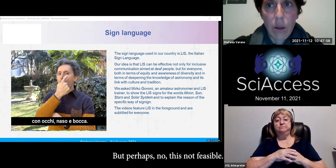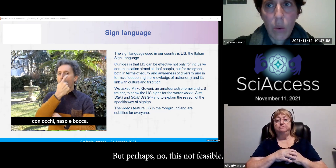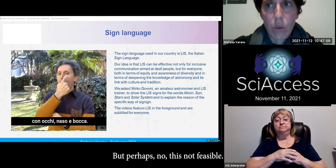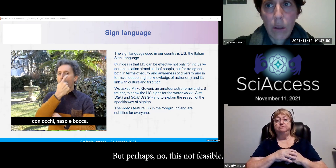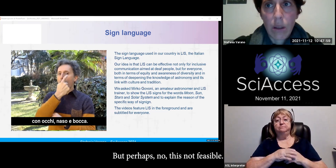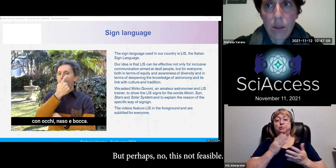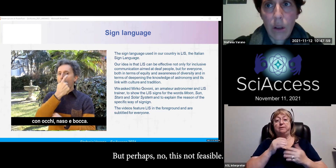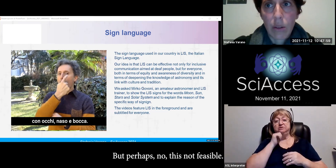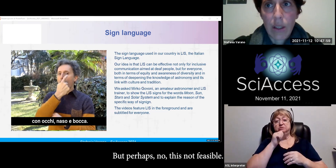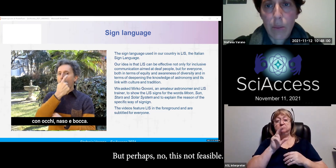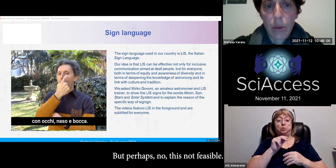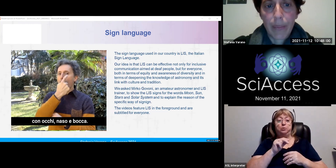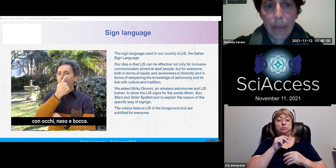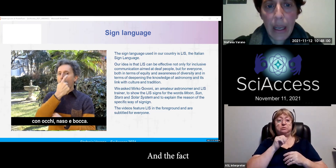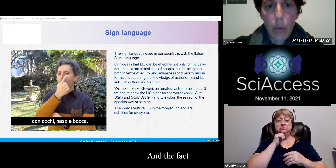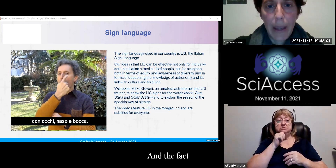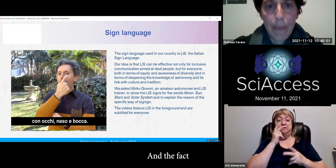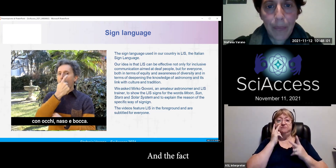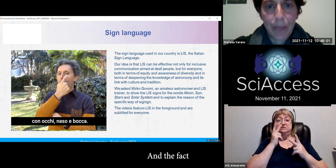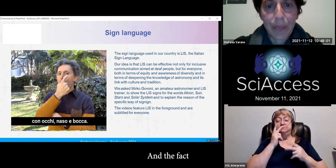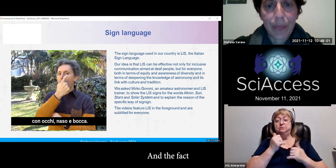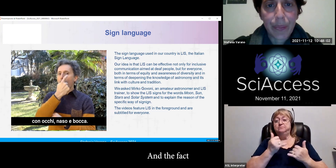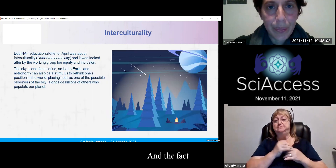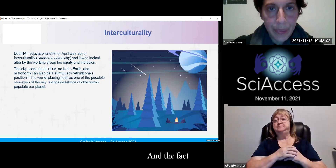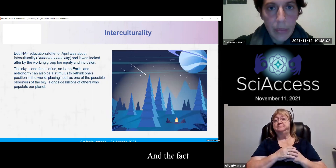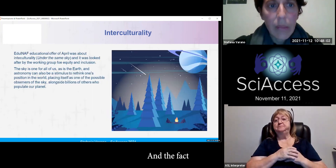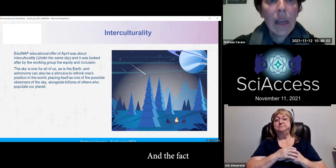perhaps no, it is not visible. Anyway.